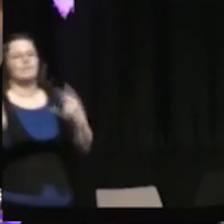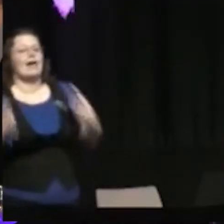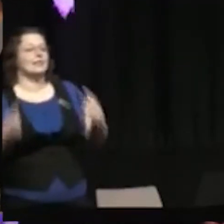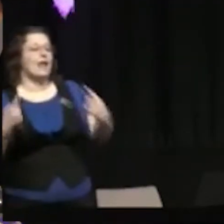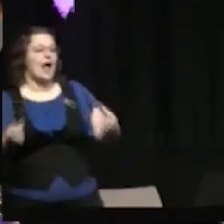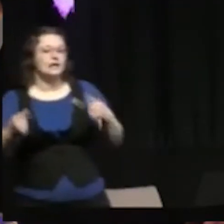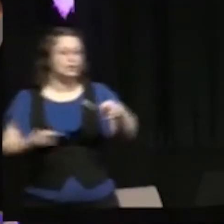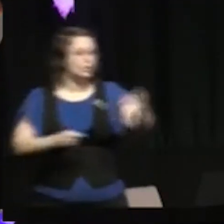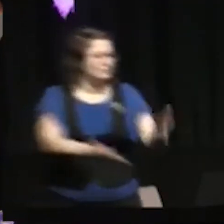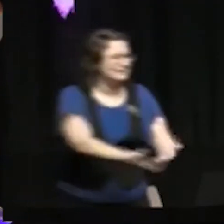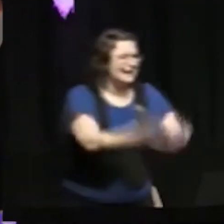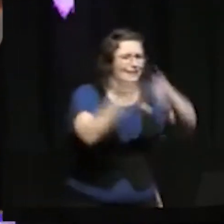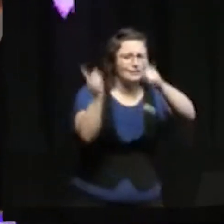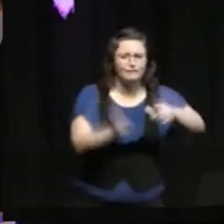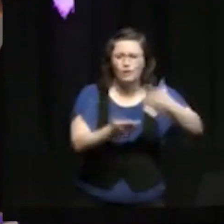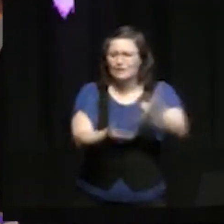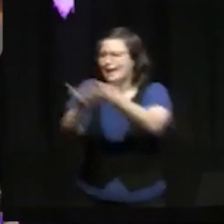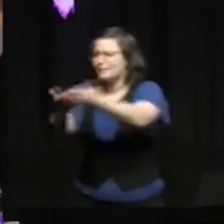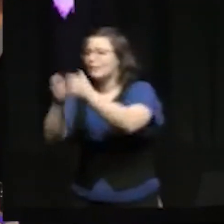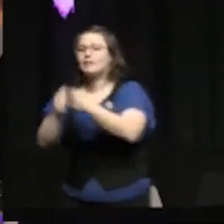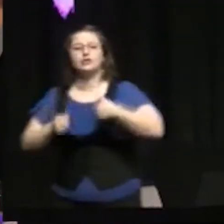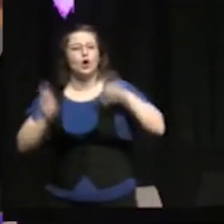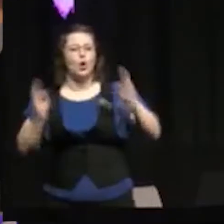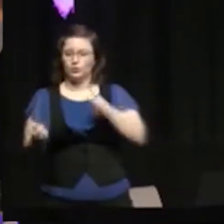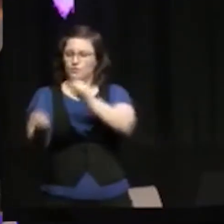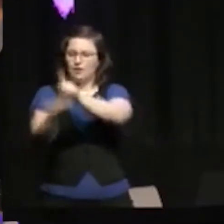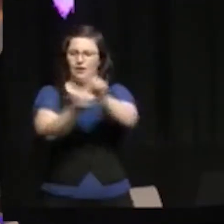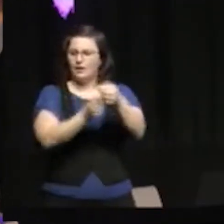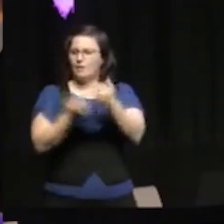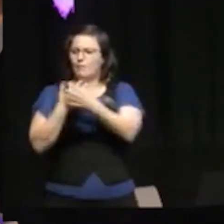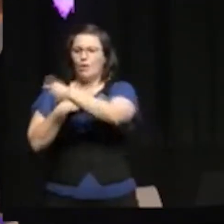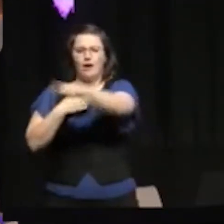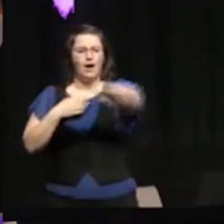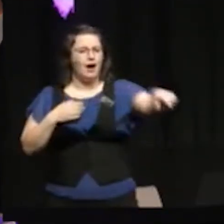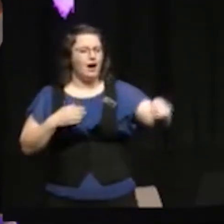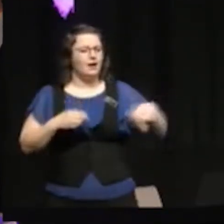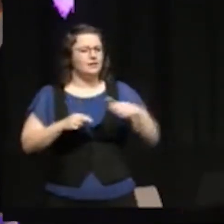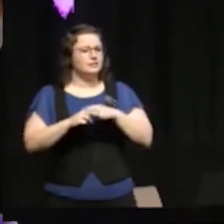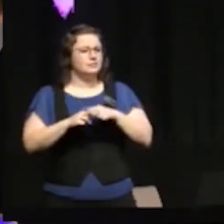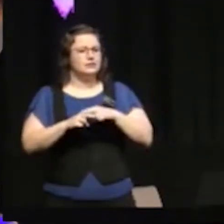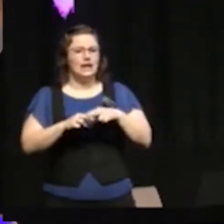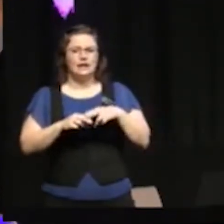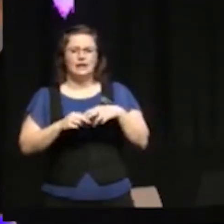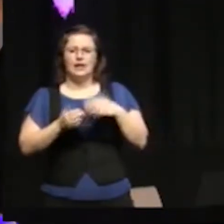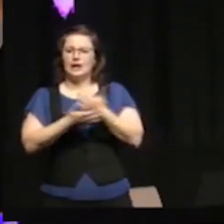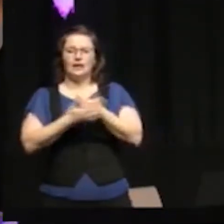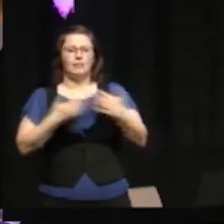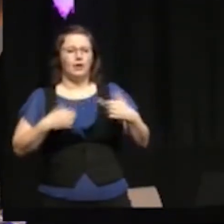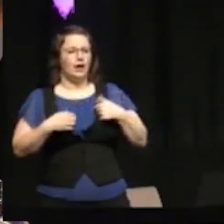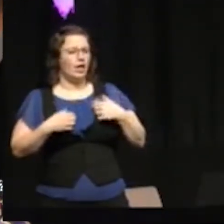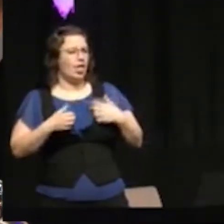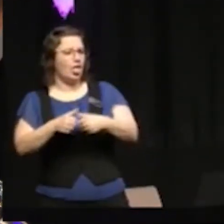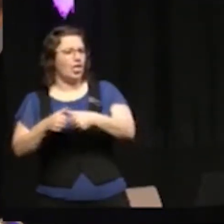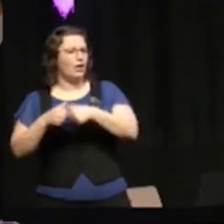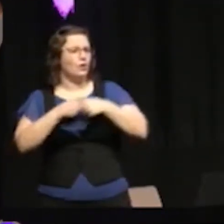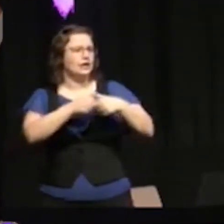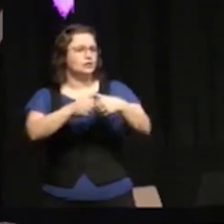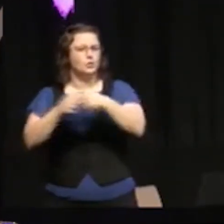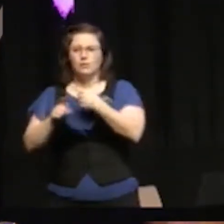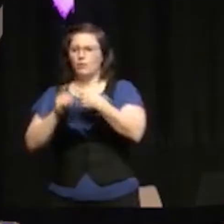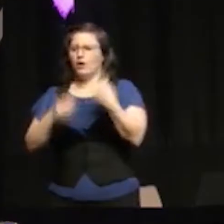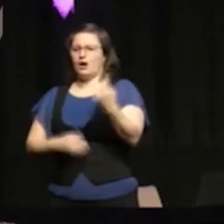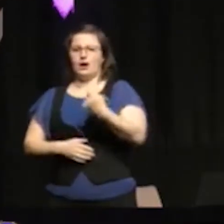them incredibly sweet, trying from really to help people. But I find many steps they do it